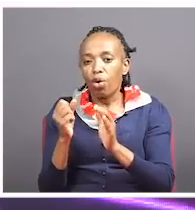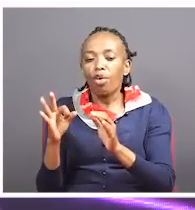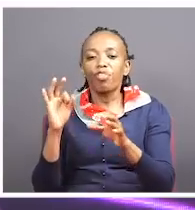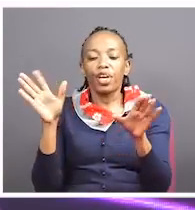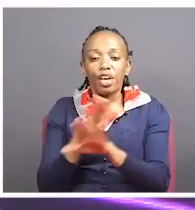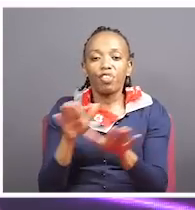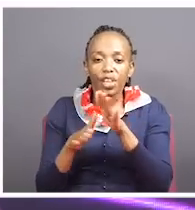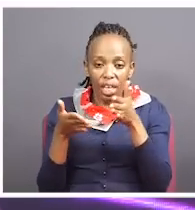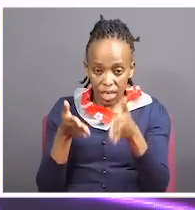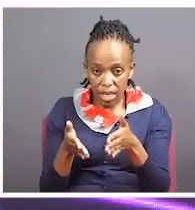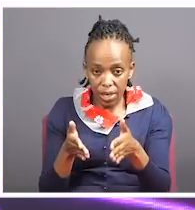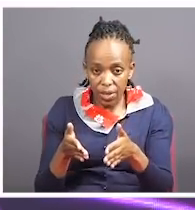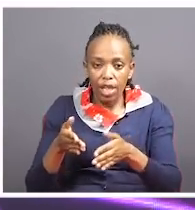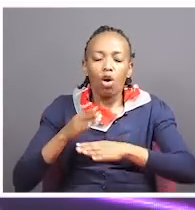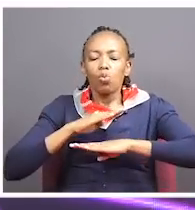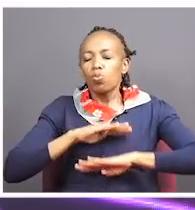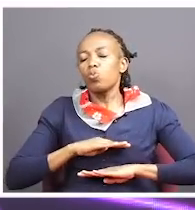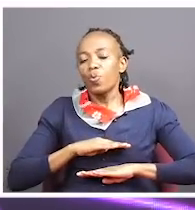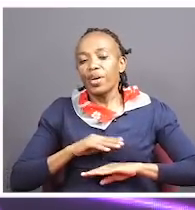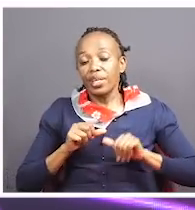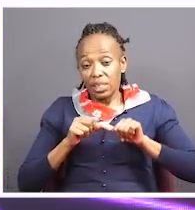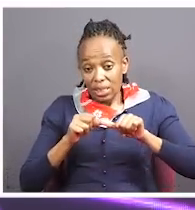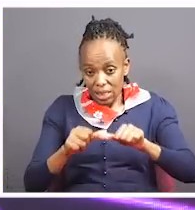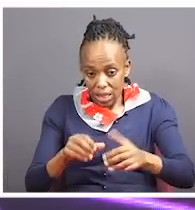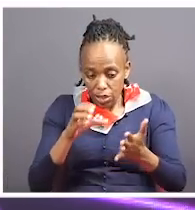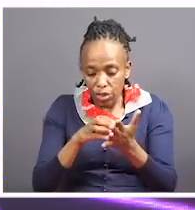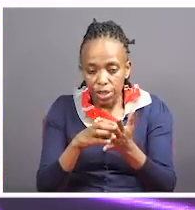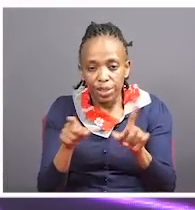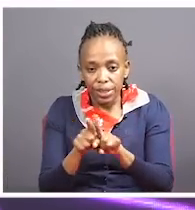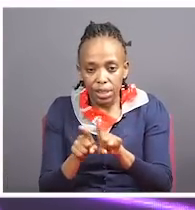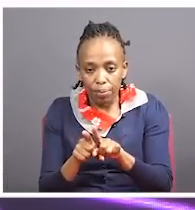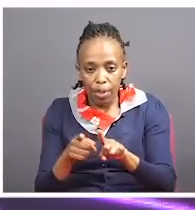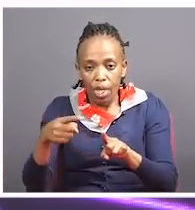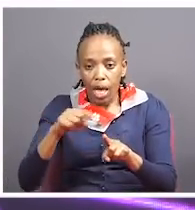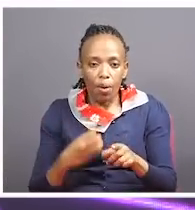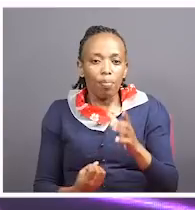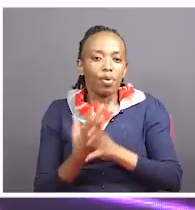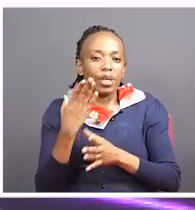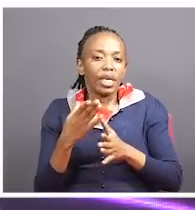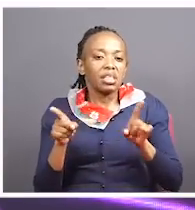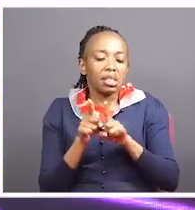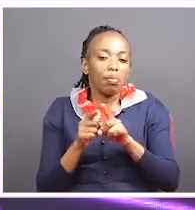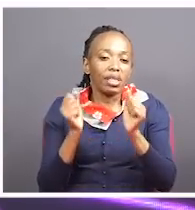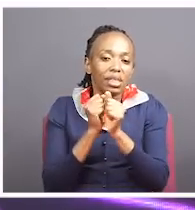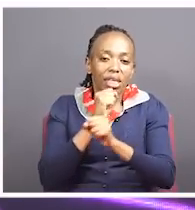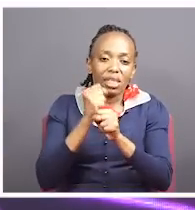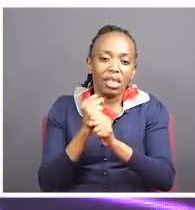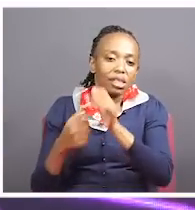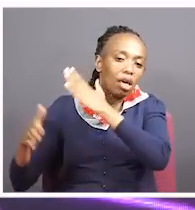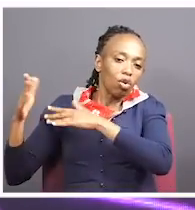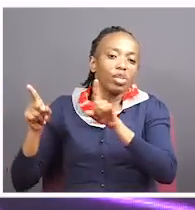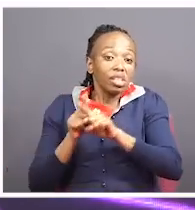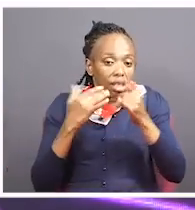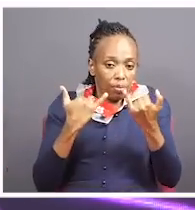way of everything. And so they are settled down. They maintain the status quo. Our product, the way it was 10 years ago, is the way it